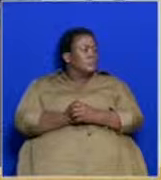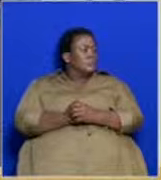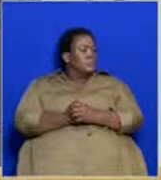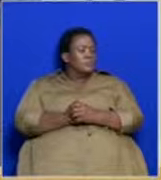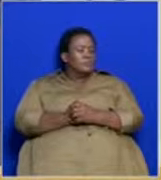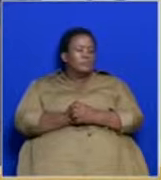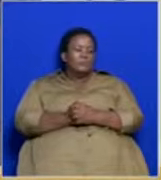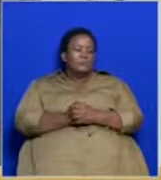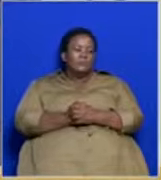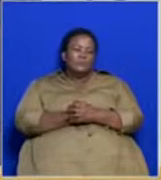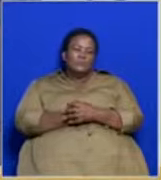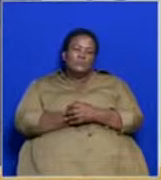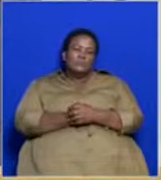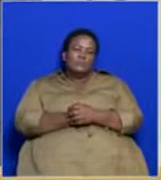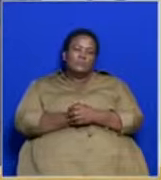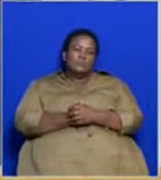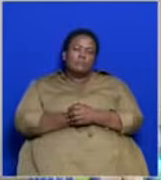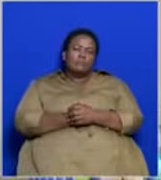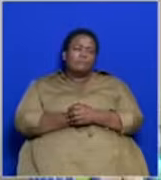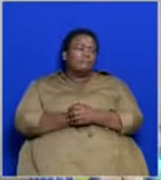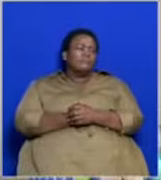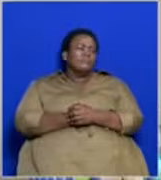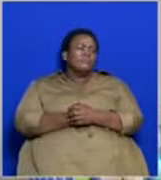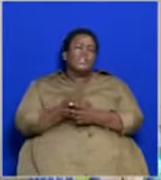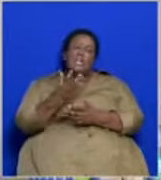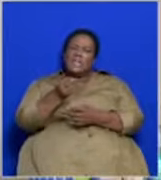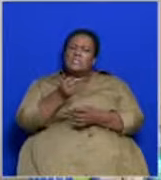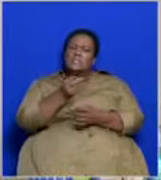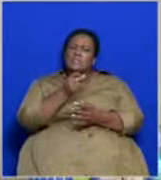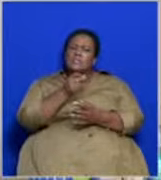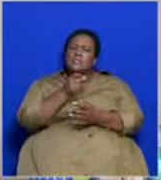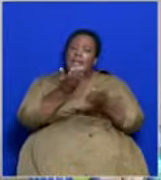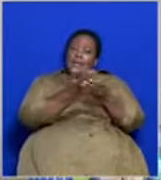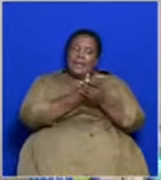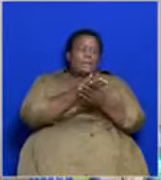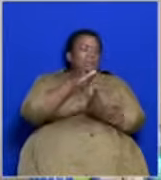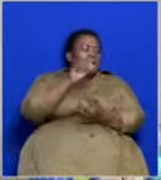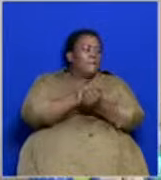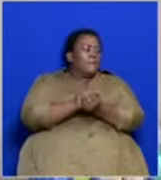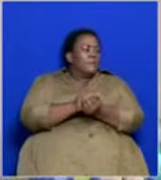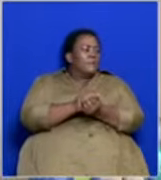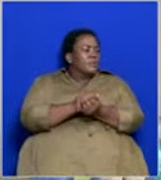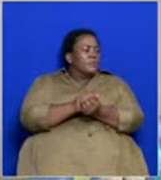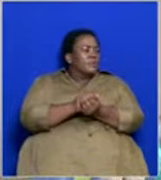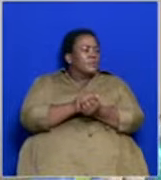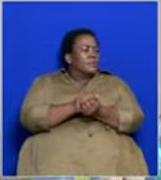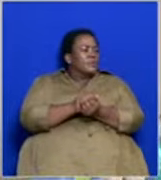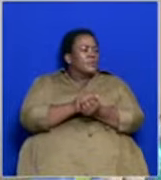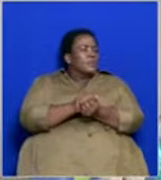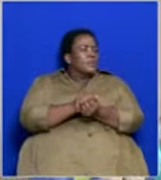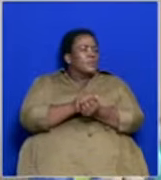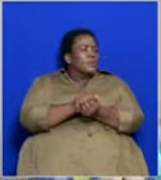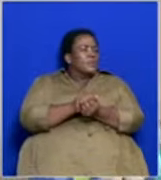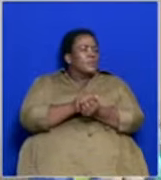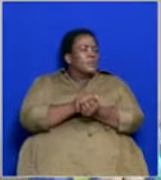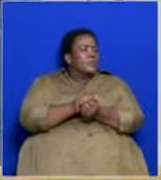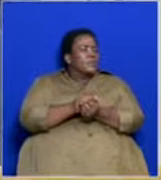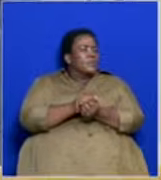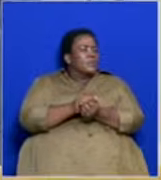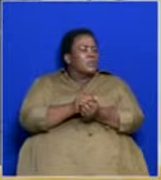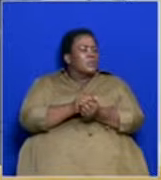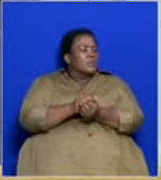Well, it provides a summary of the case. I just wanted perhaps to know it is the who summary, compiled it. Yeah, of the case,